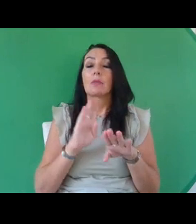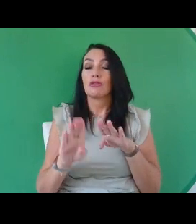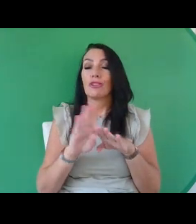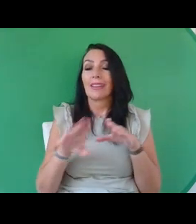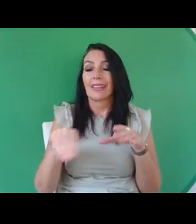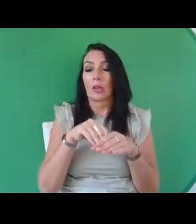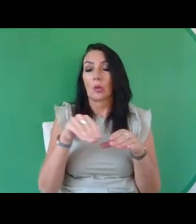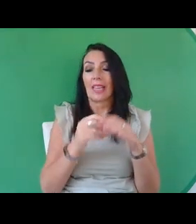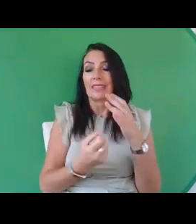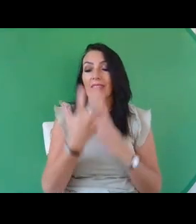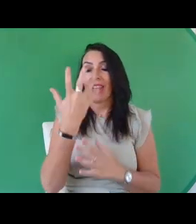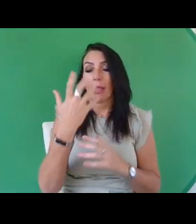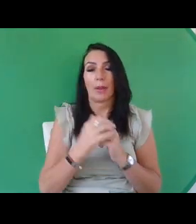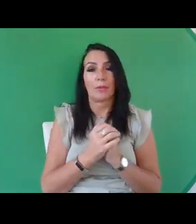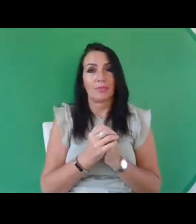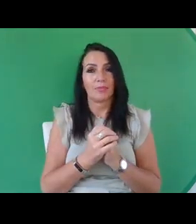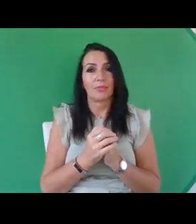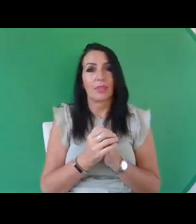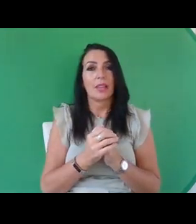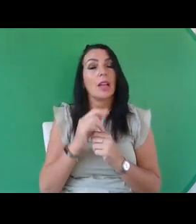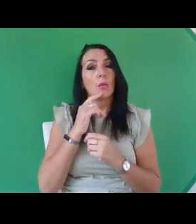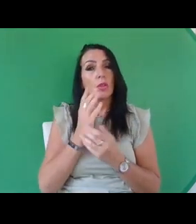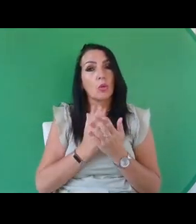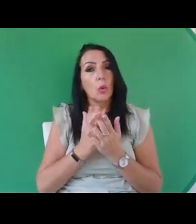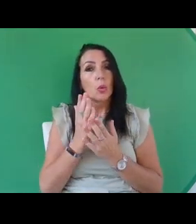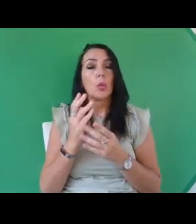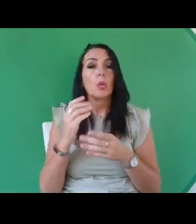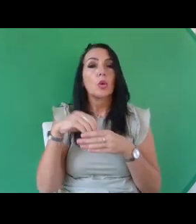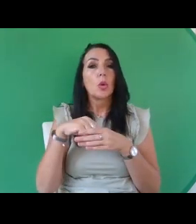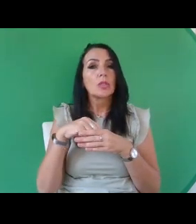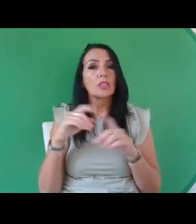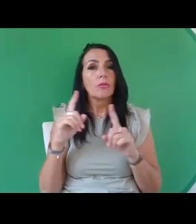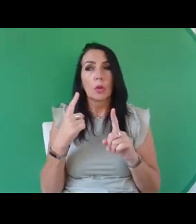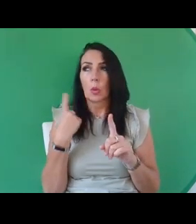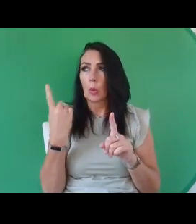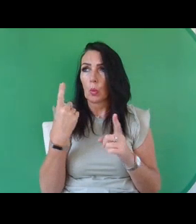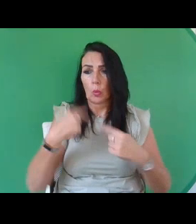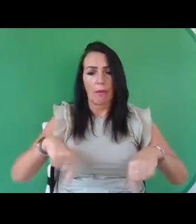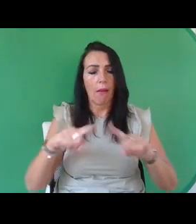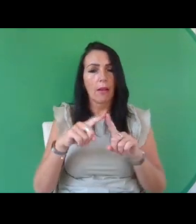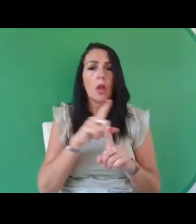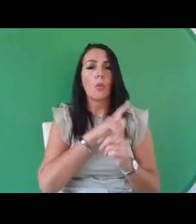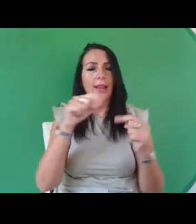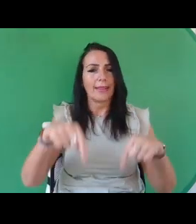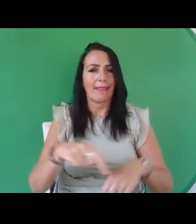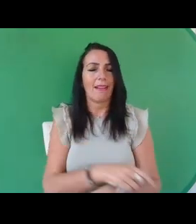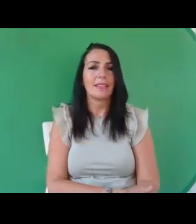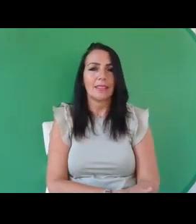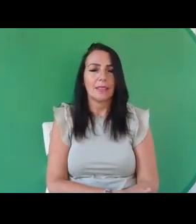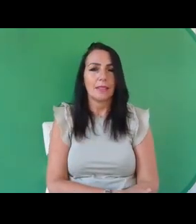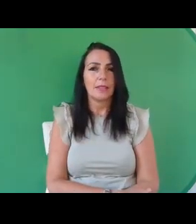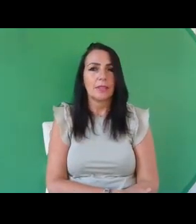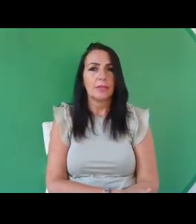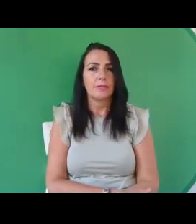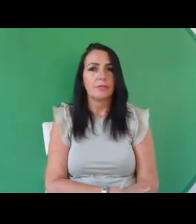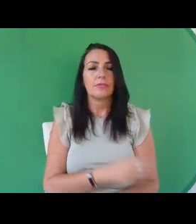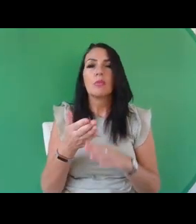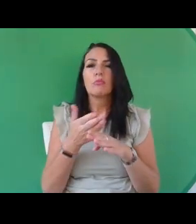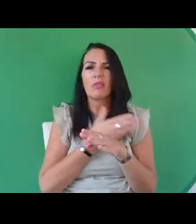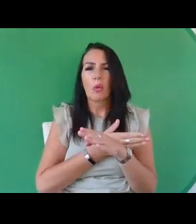going to start us off by talking you through the context of who we are and why we're here, before going